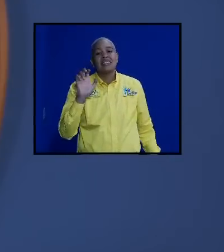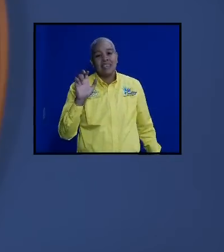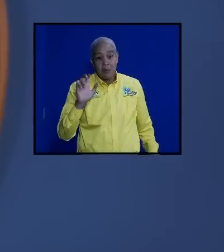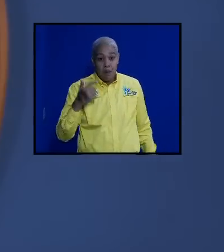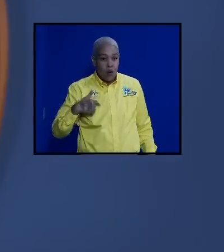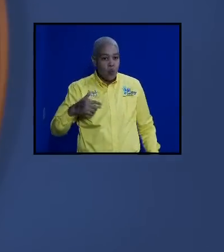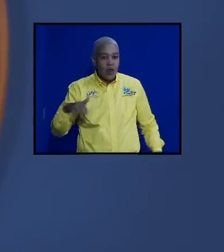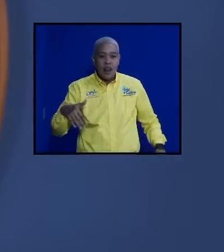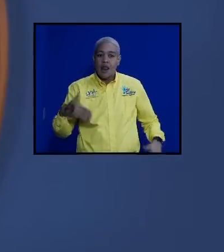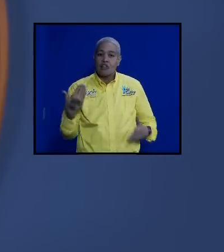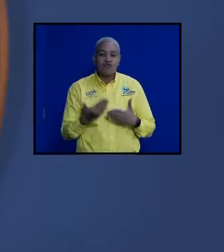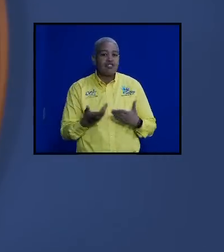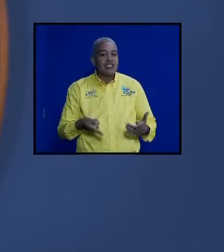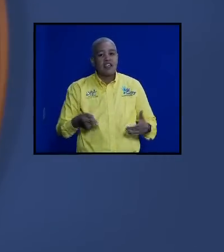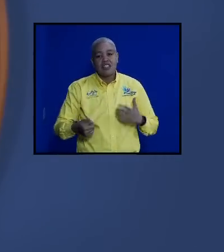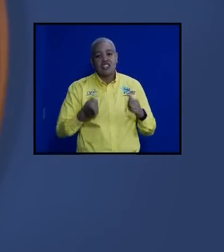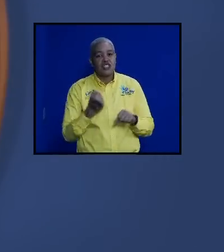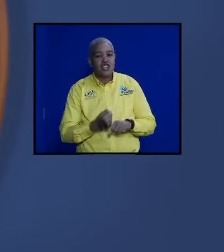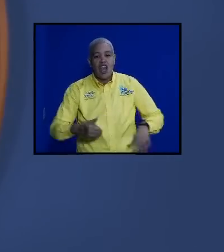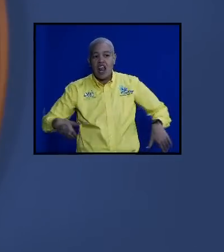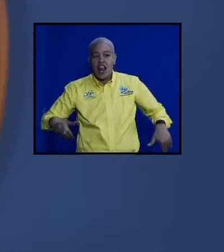near there this year.